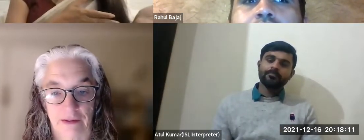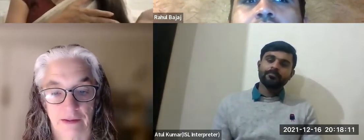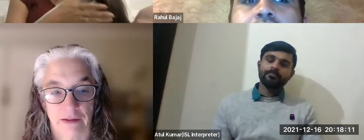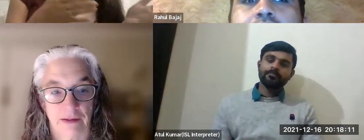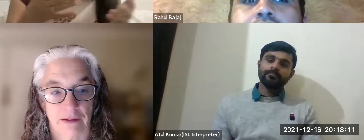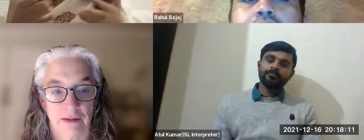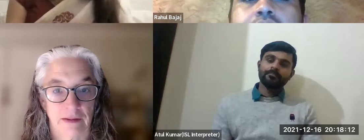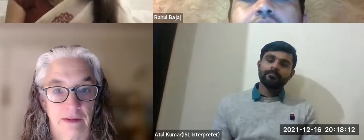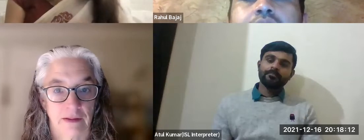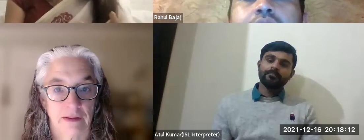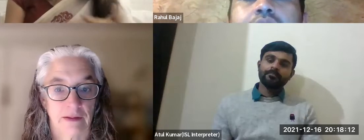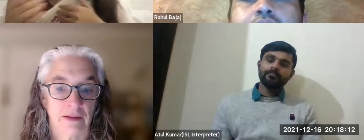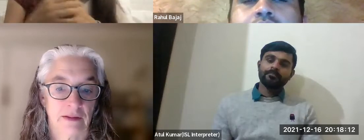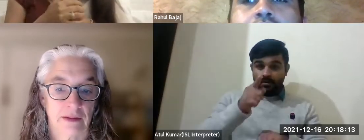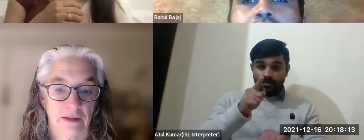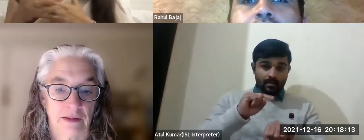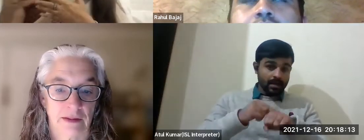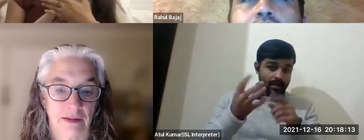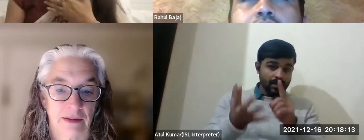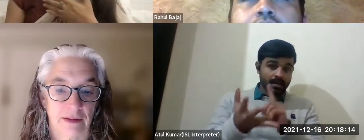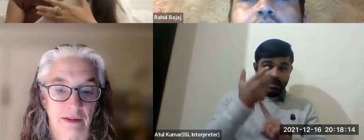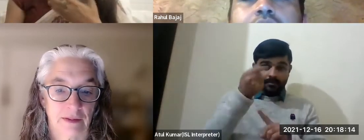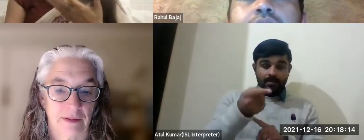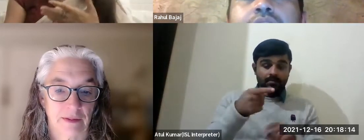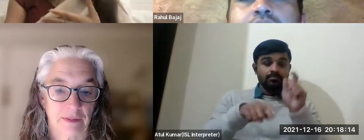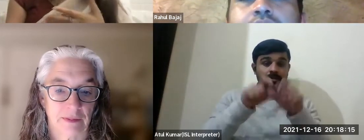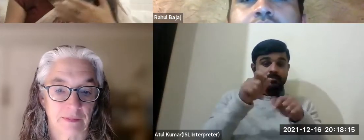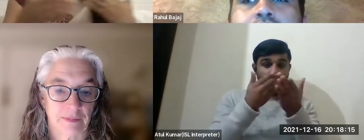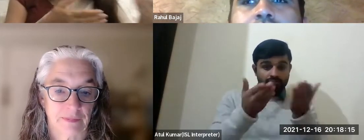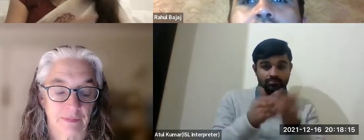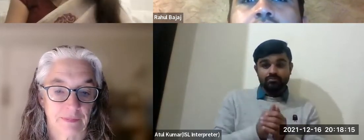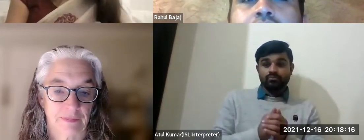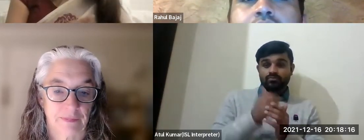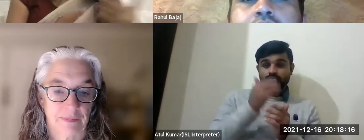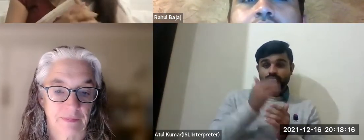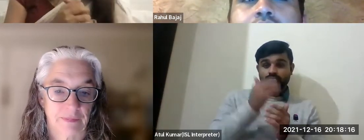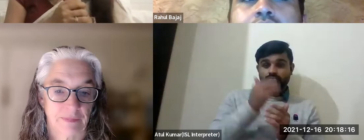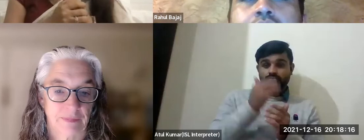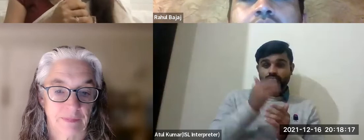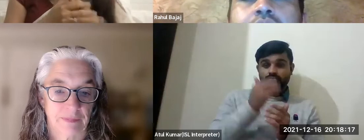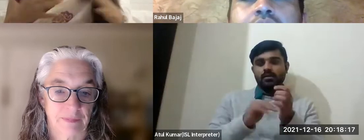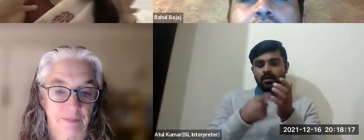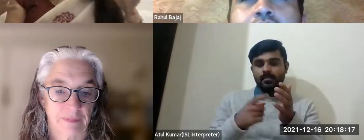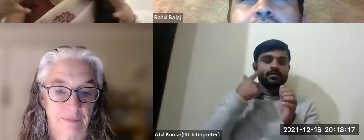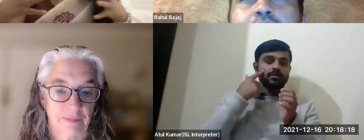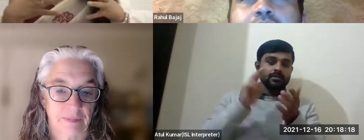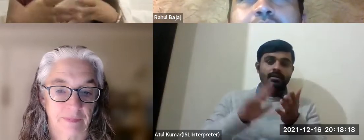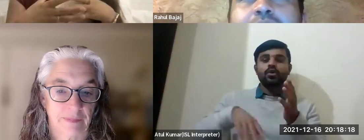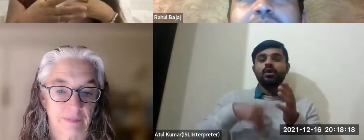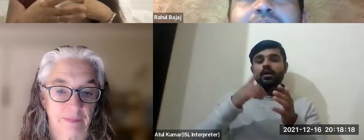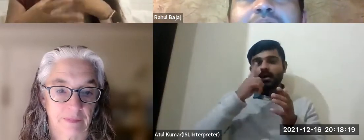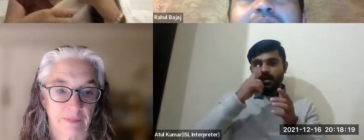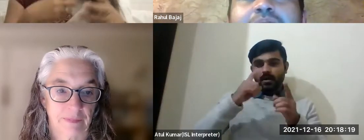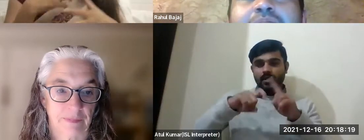approach, to take right. people like you, and some others like Amar Jain and Kanchan, and for everybody to And come